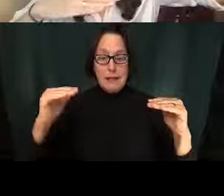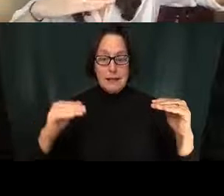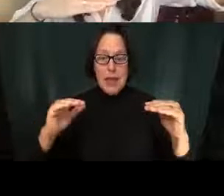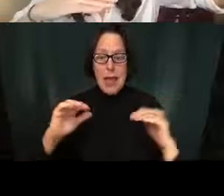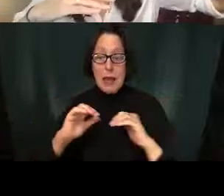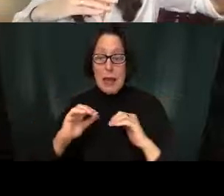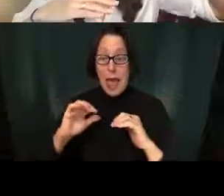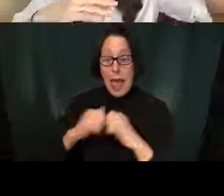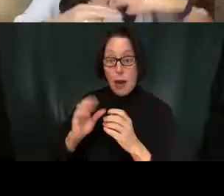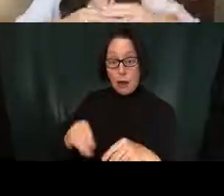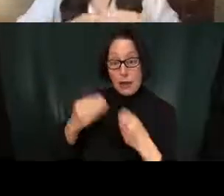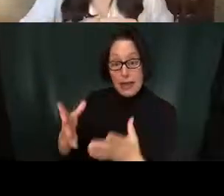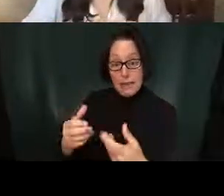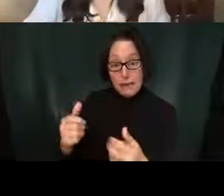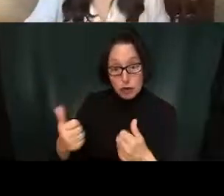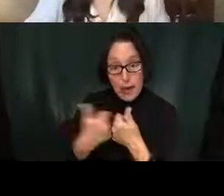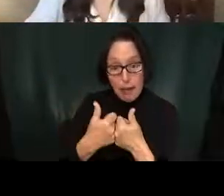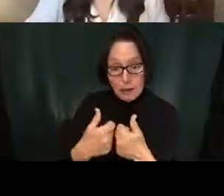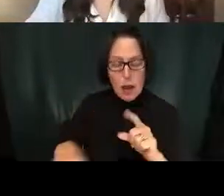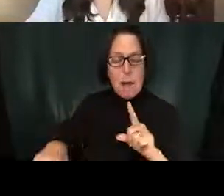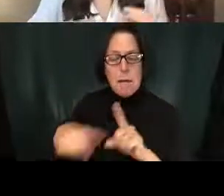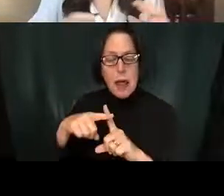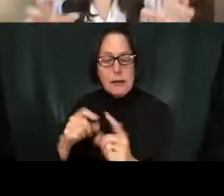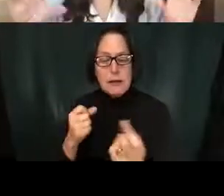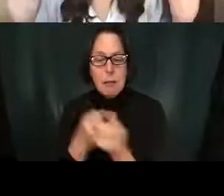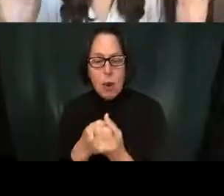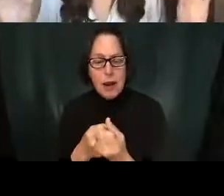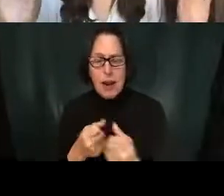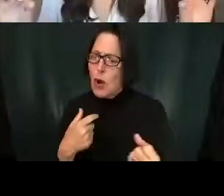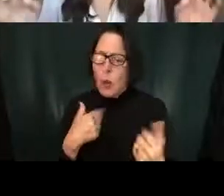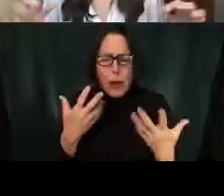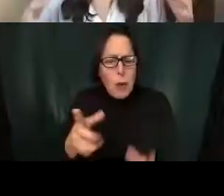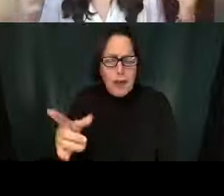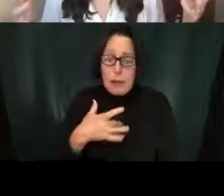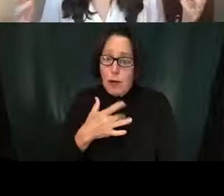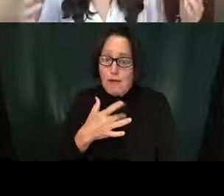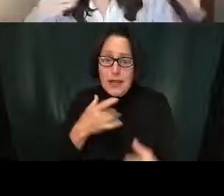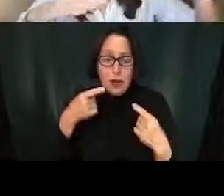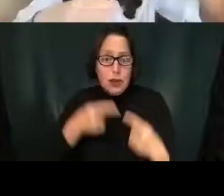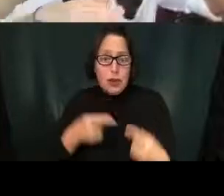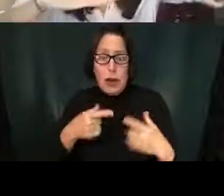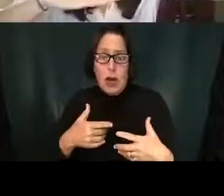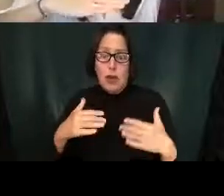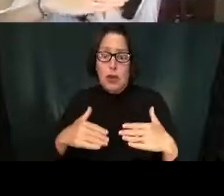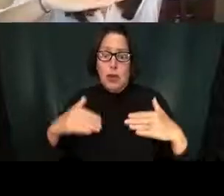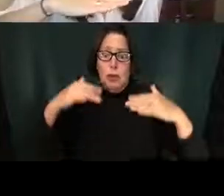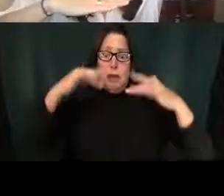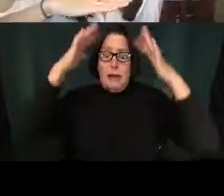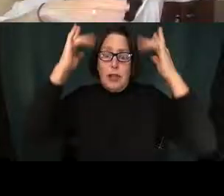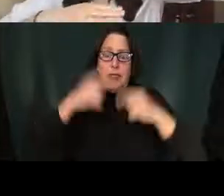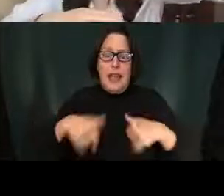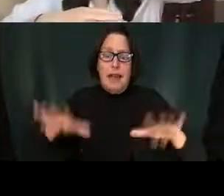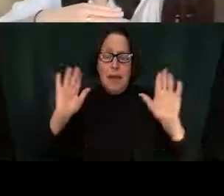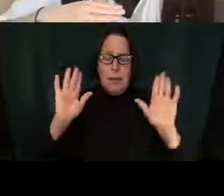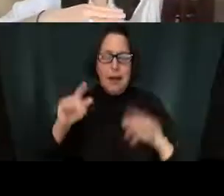and support so that someone doesn't feel like they're struggling too much and giving up. And so it's finding that sort of sweet